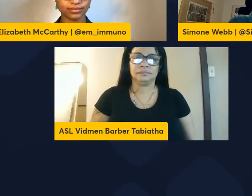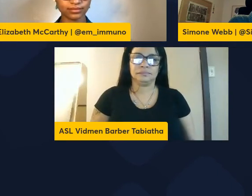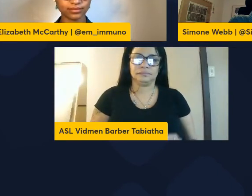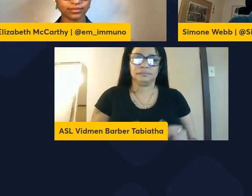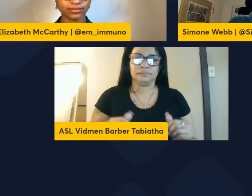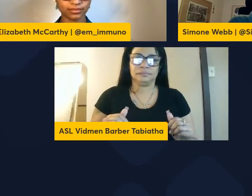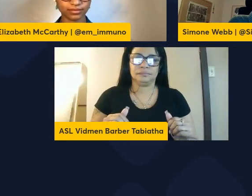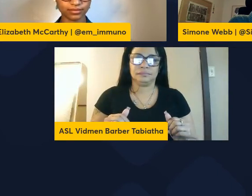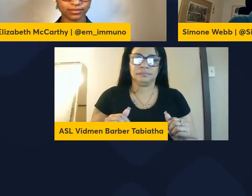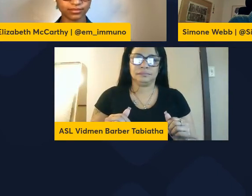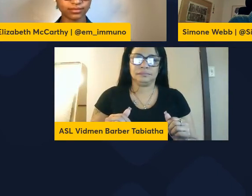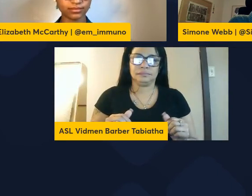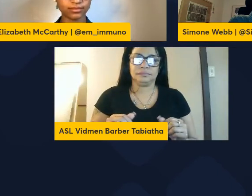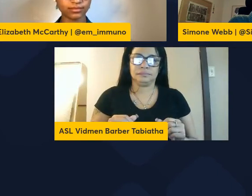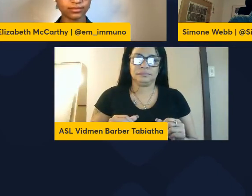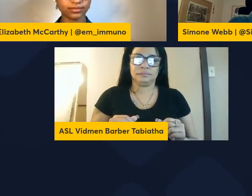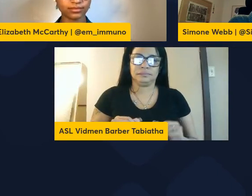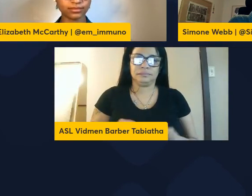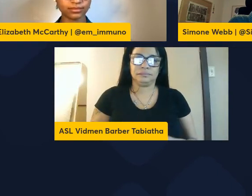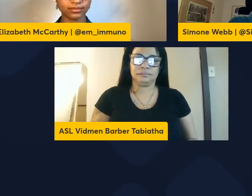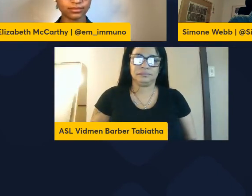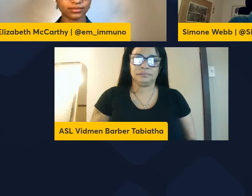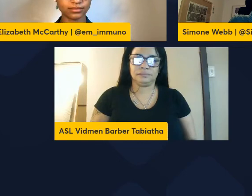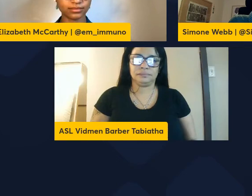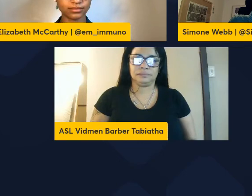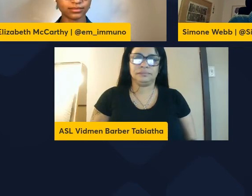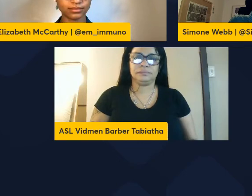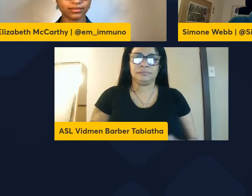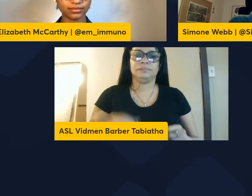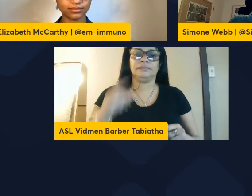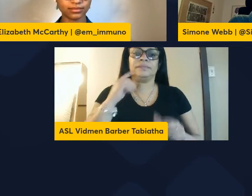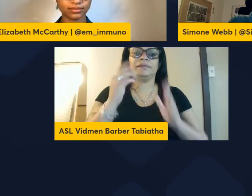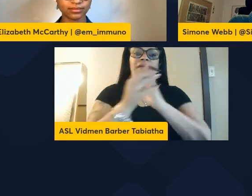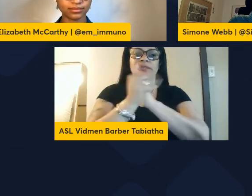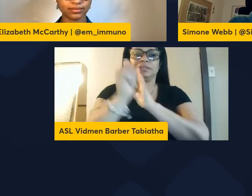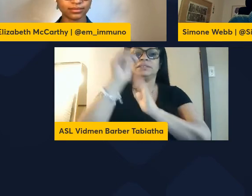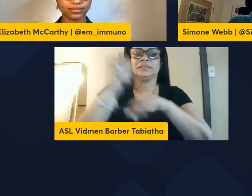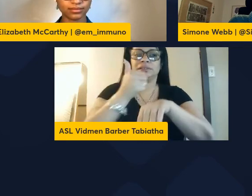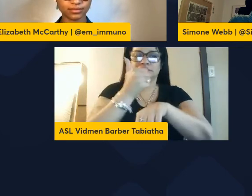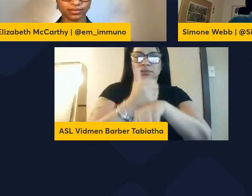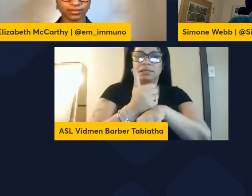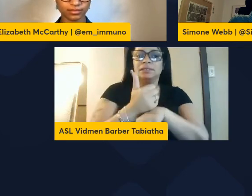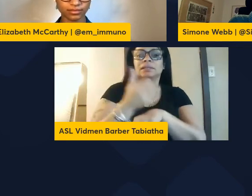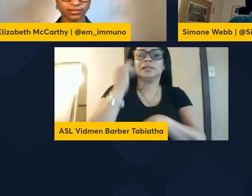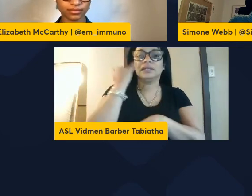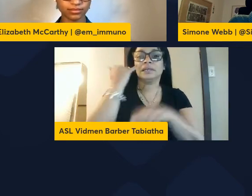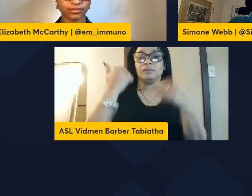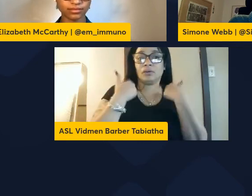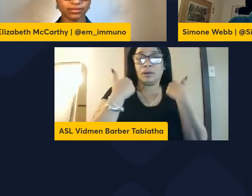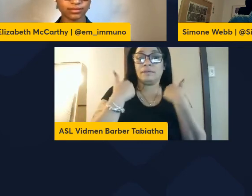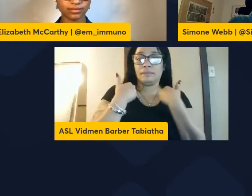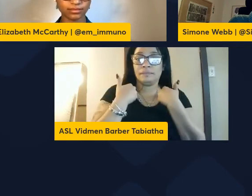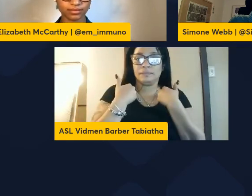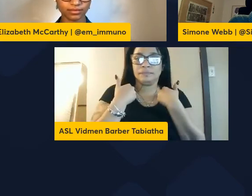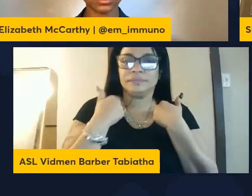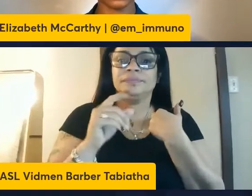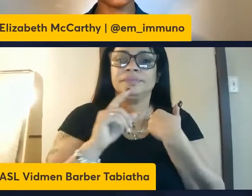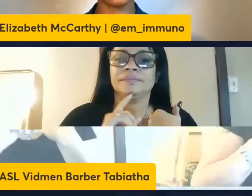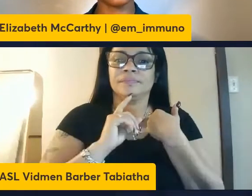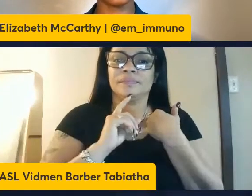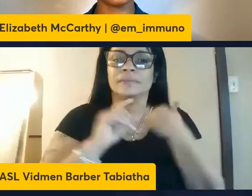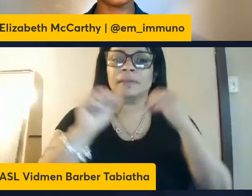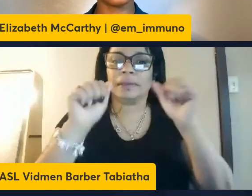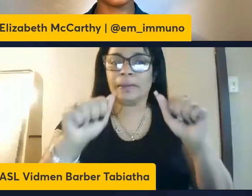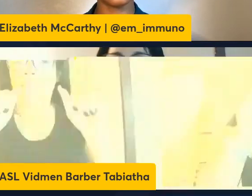trainee getting into developing the skill set. And few labs have the ability to